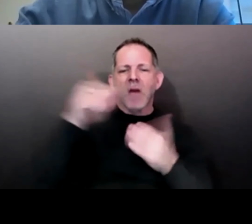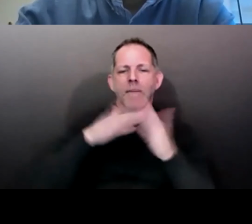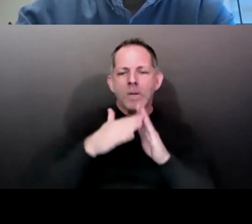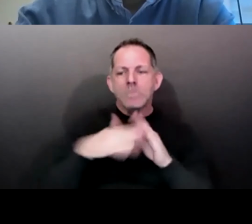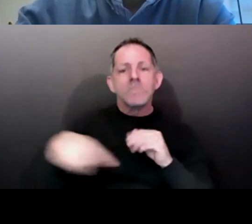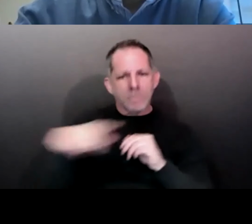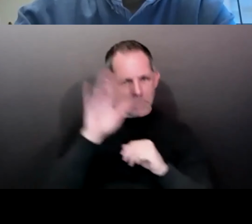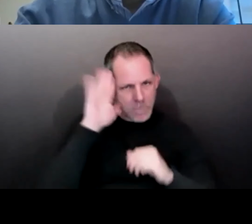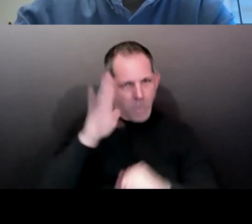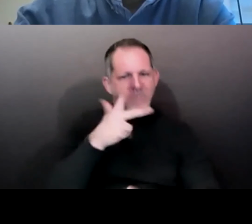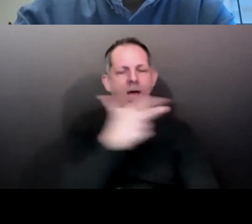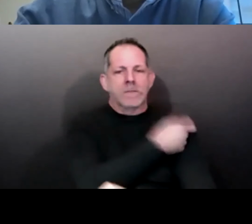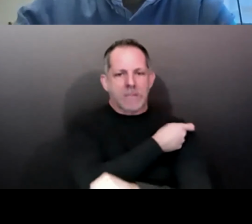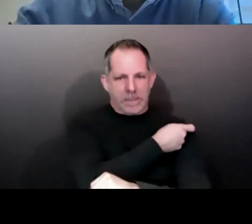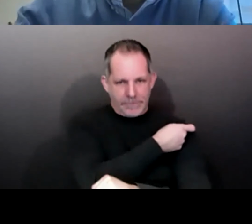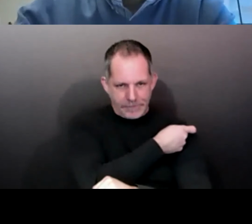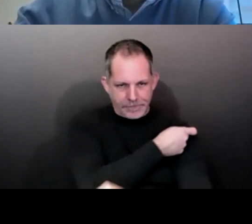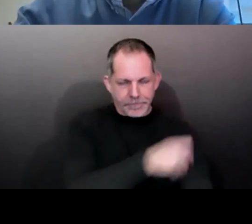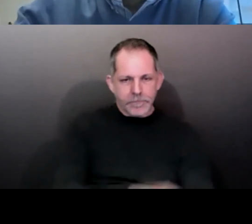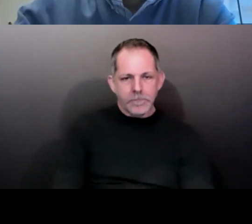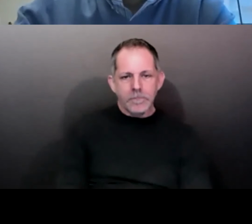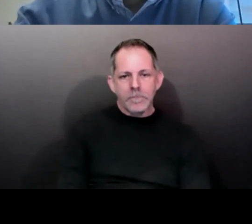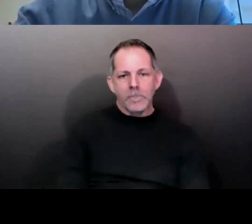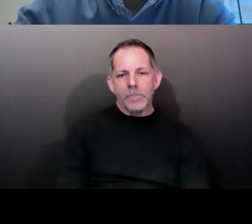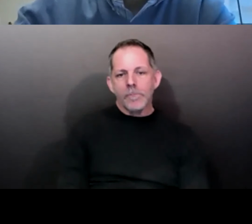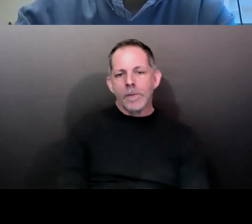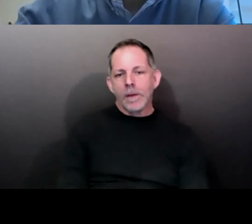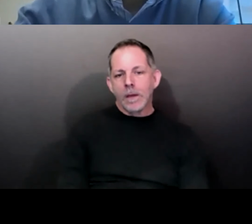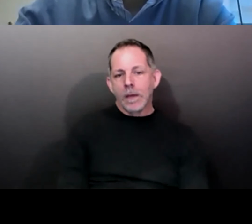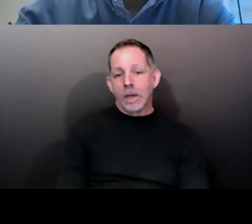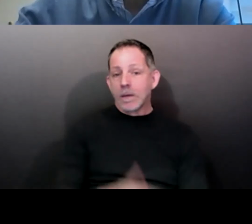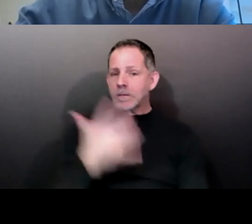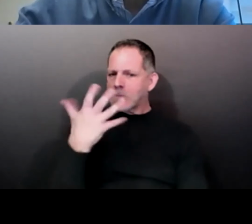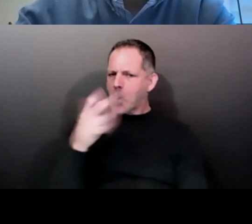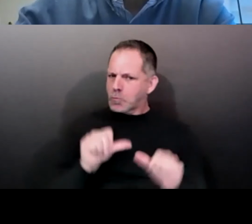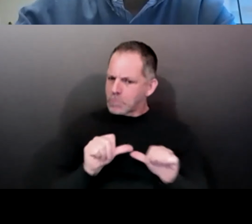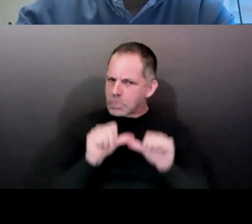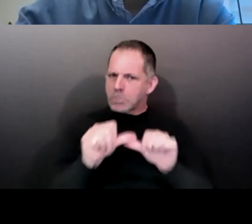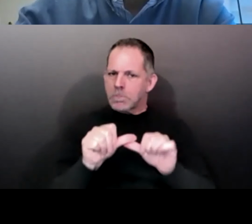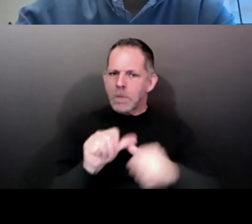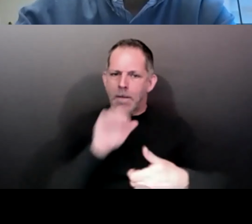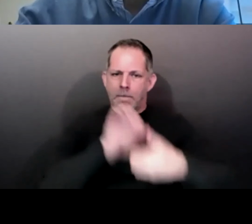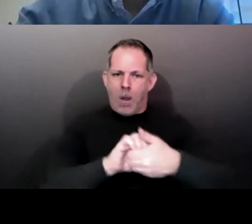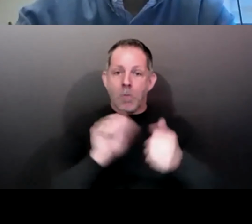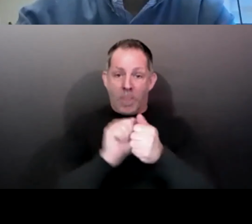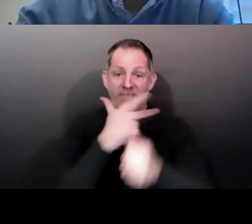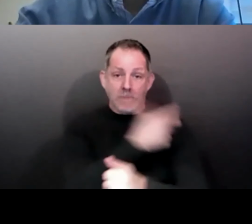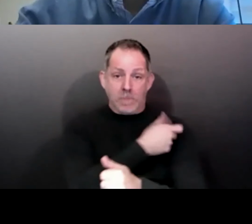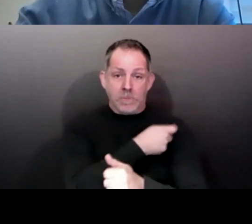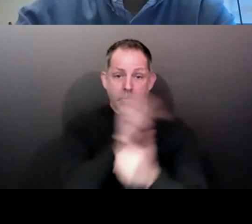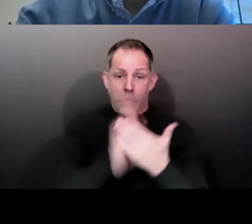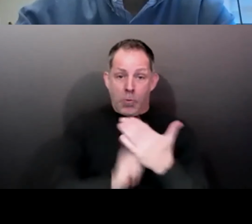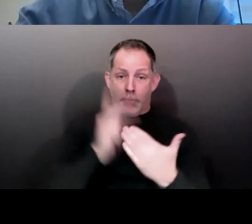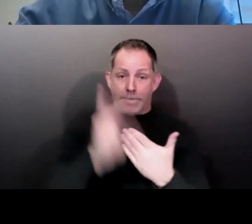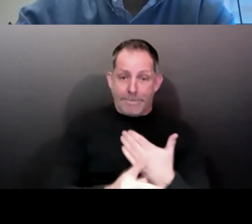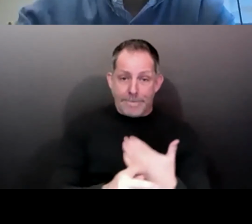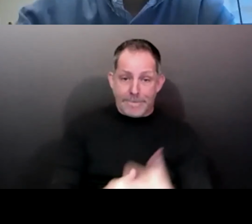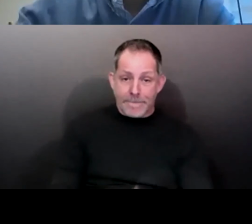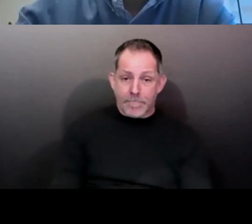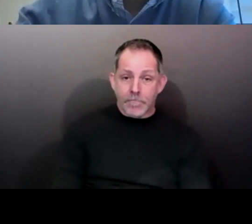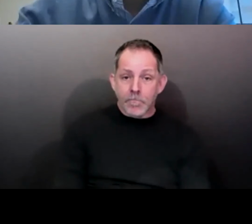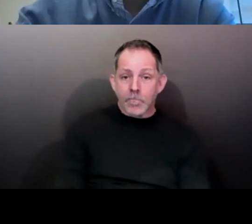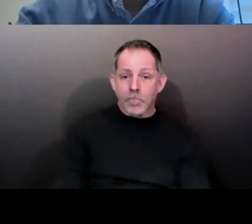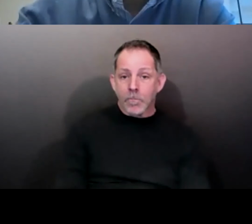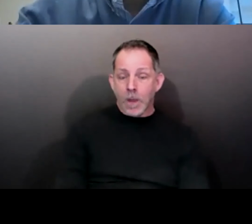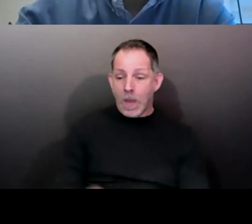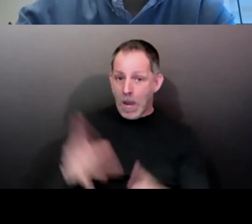to continue to be a partner in vaccinations as the increase and the supply increases, that we can help you with